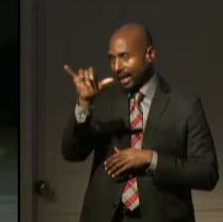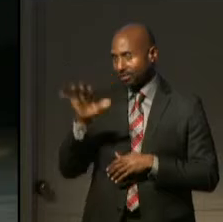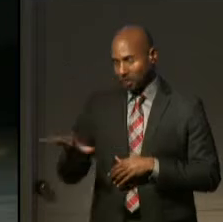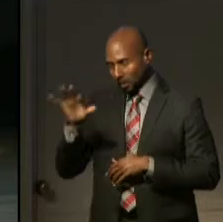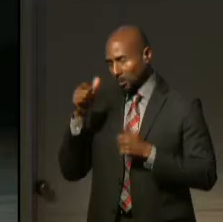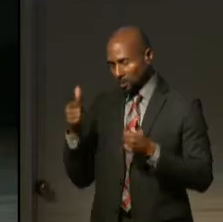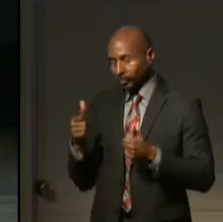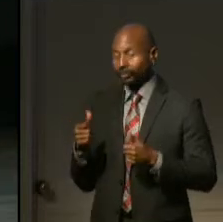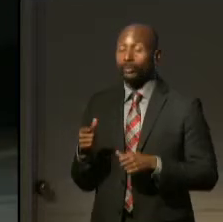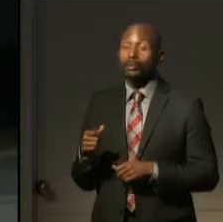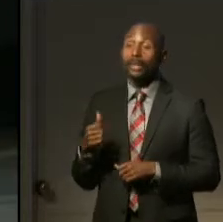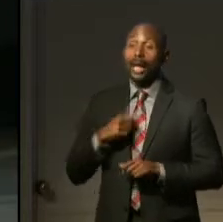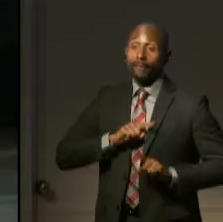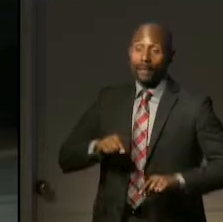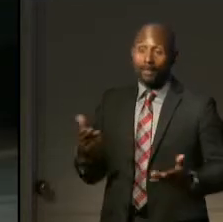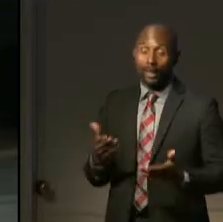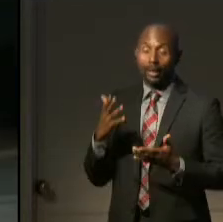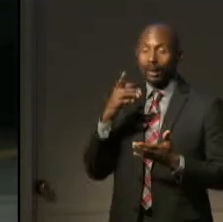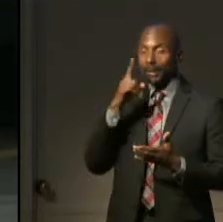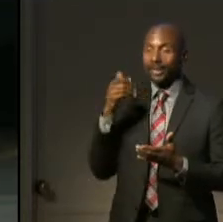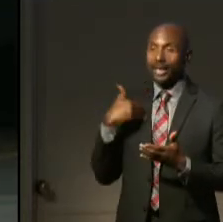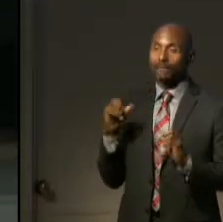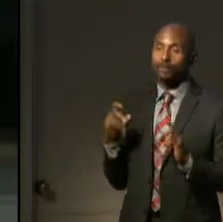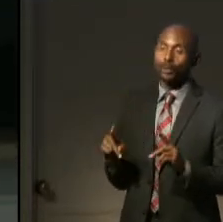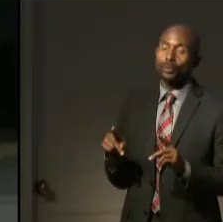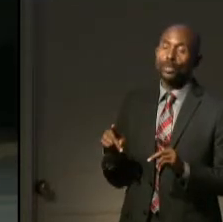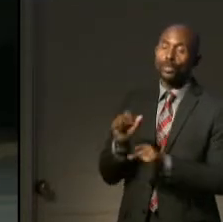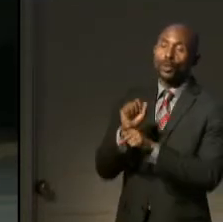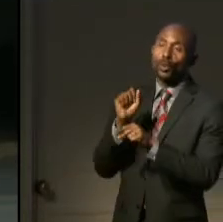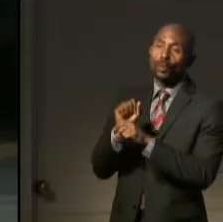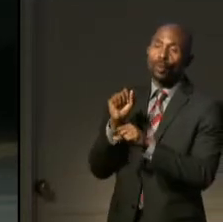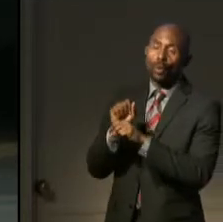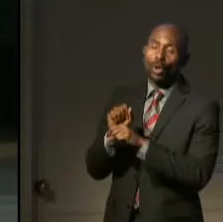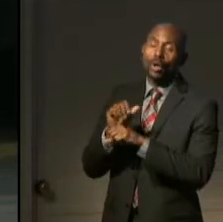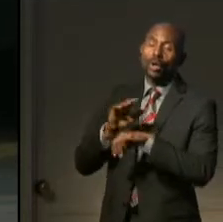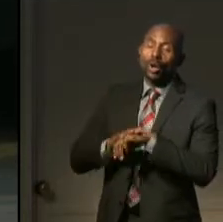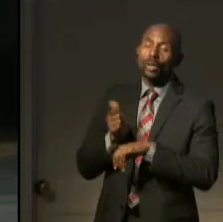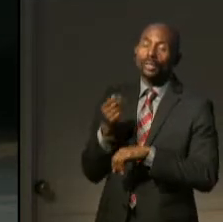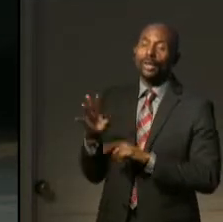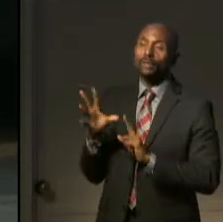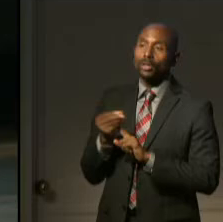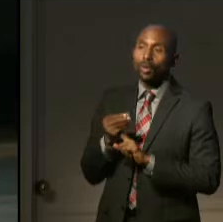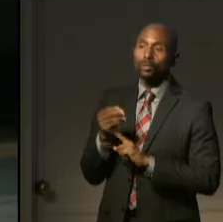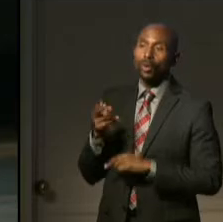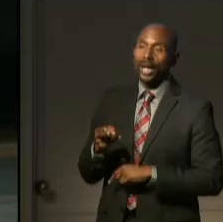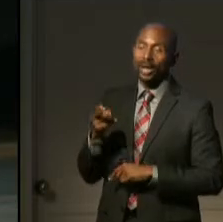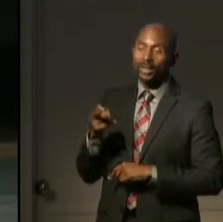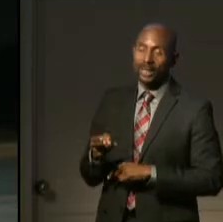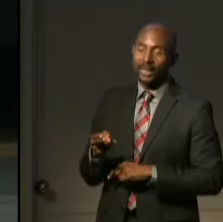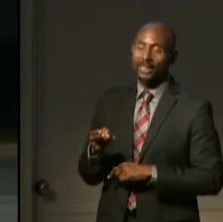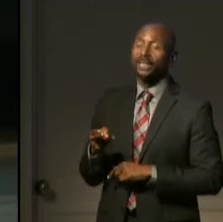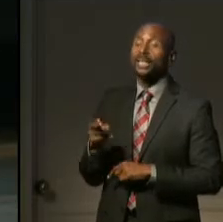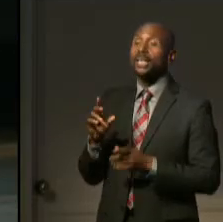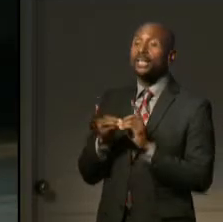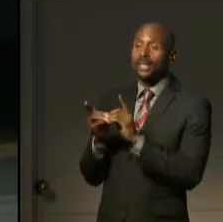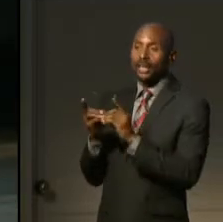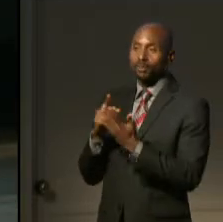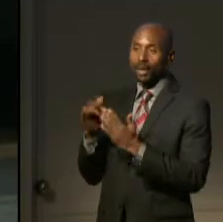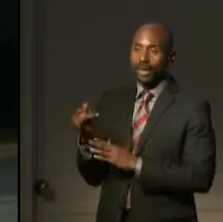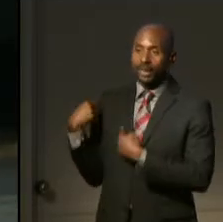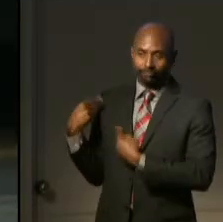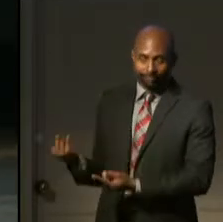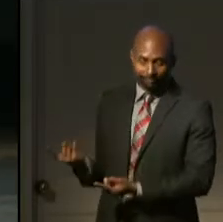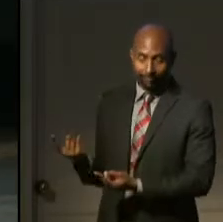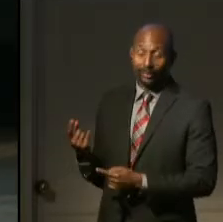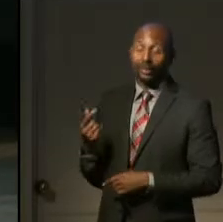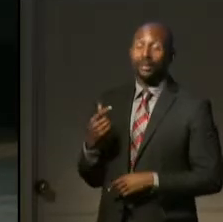I'm here because I've gotten a chance to work on a couple of cultural heritage digitization projects over the years, and have